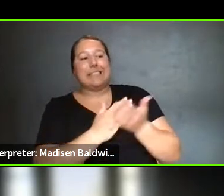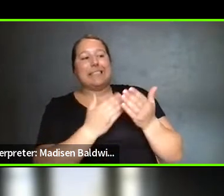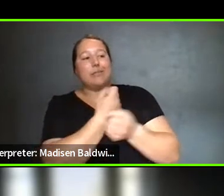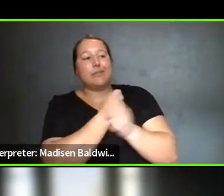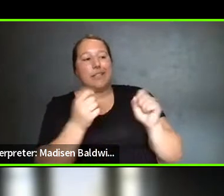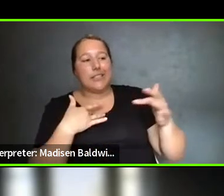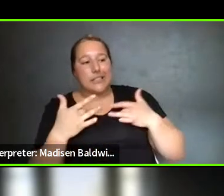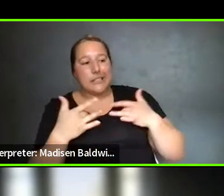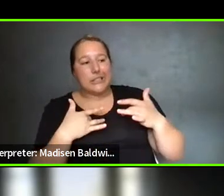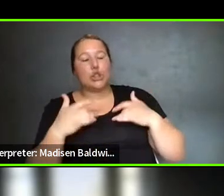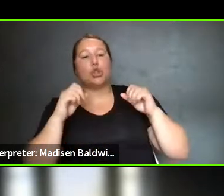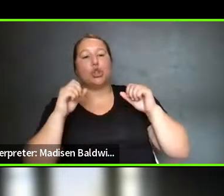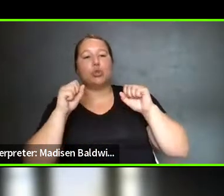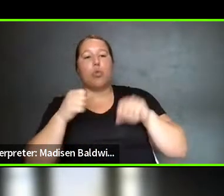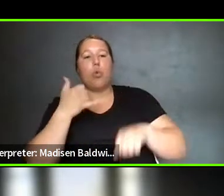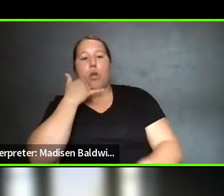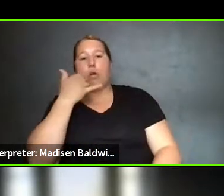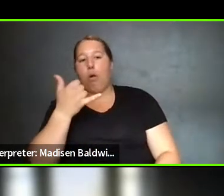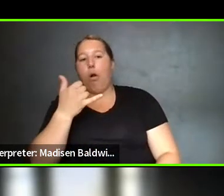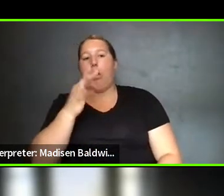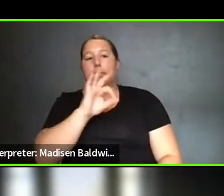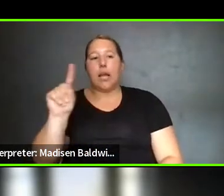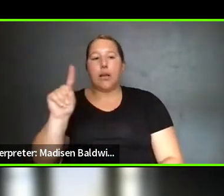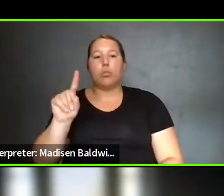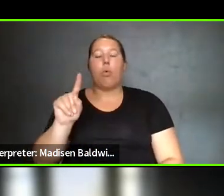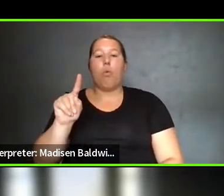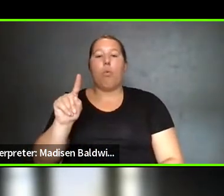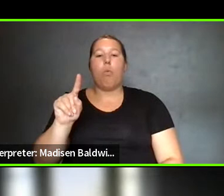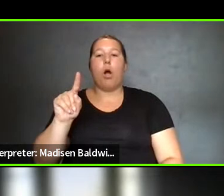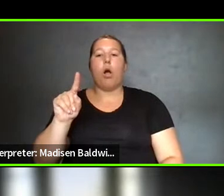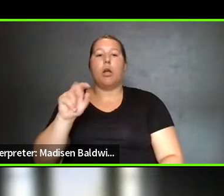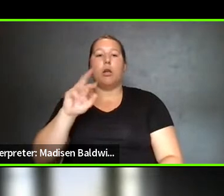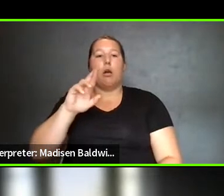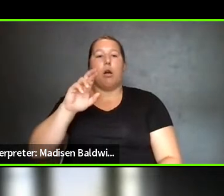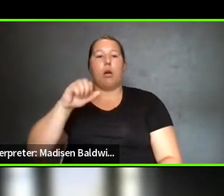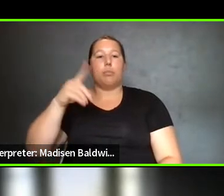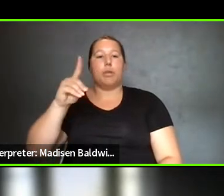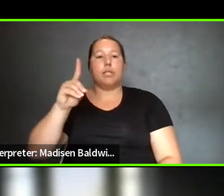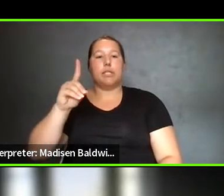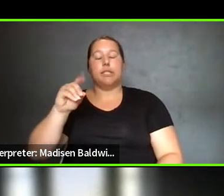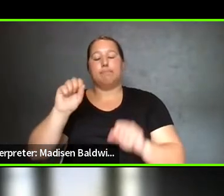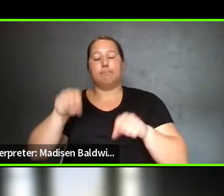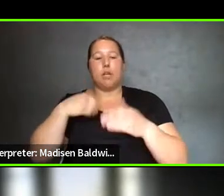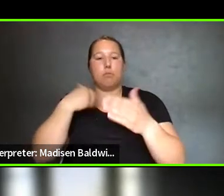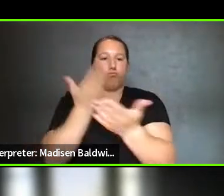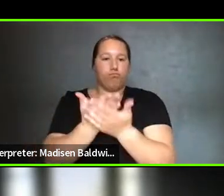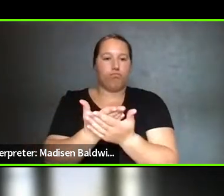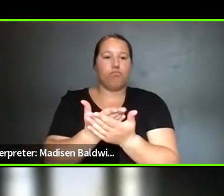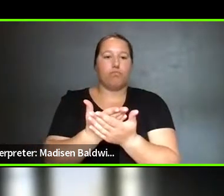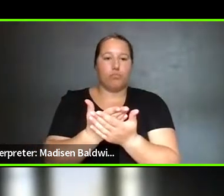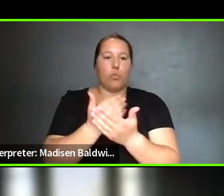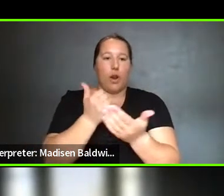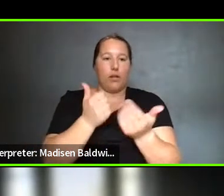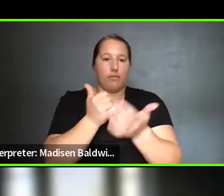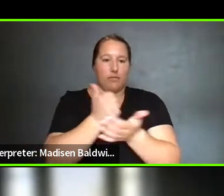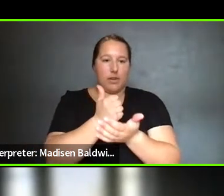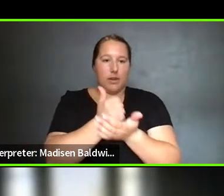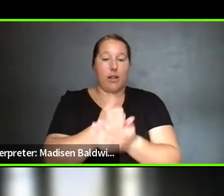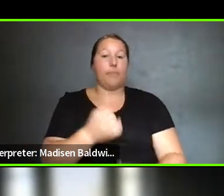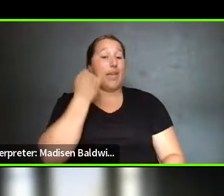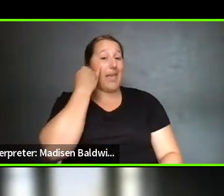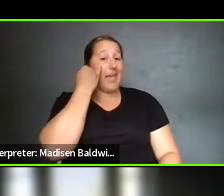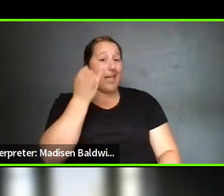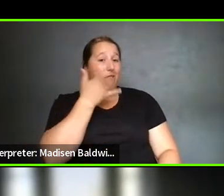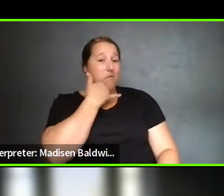call and have 911 come out and join us as a co-response. If the PIC alone call is generated through